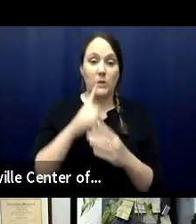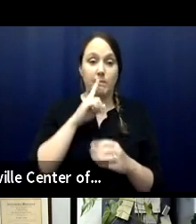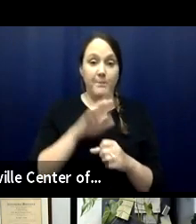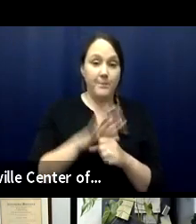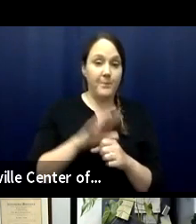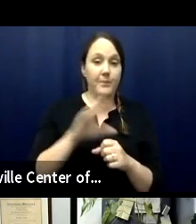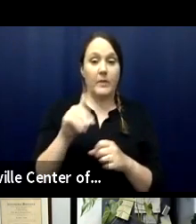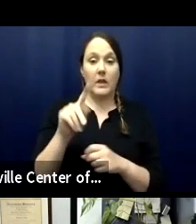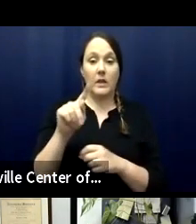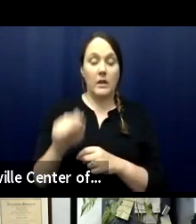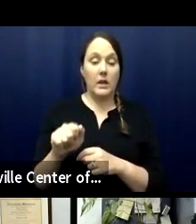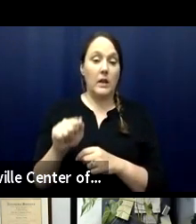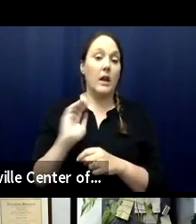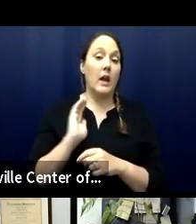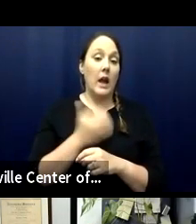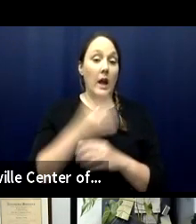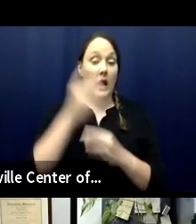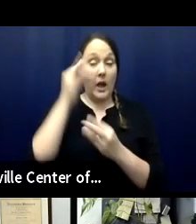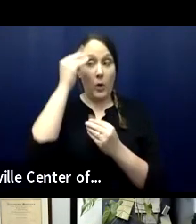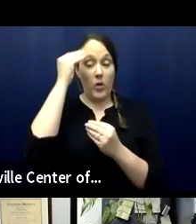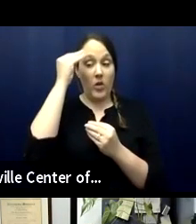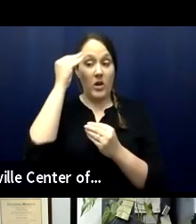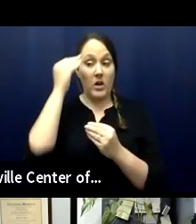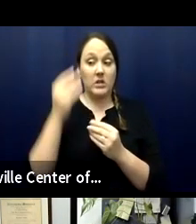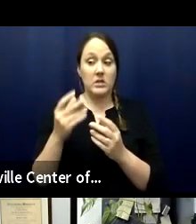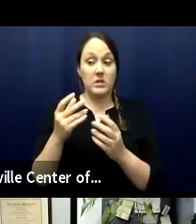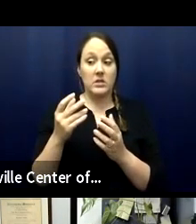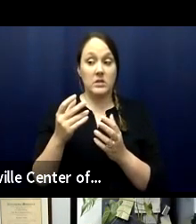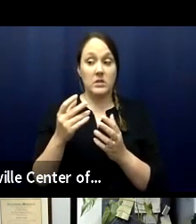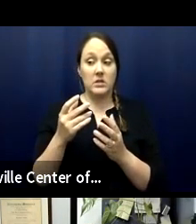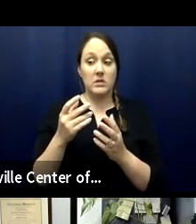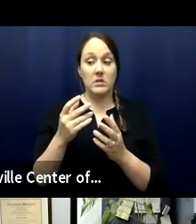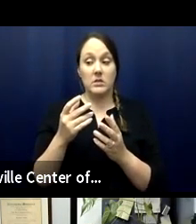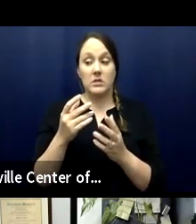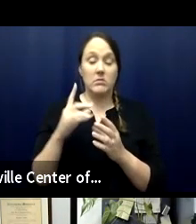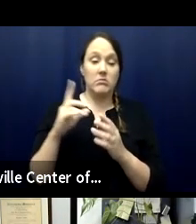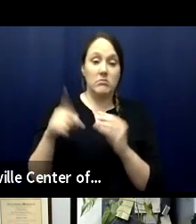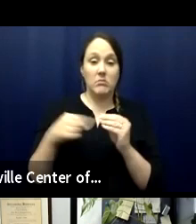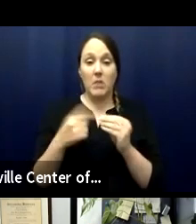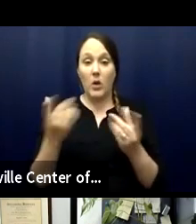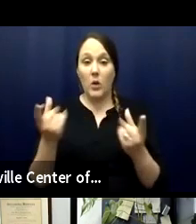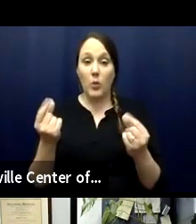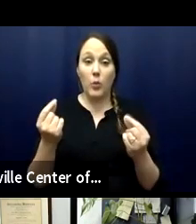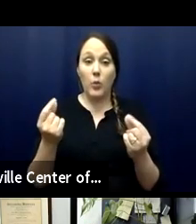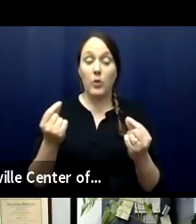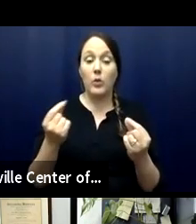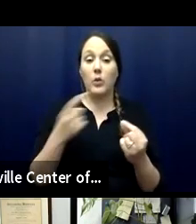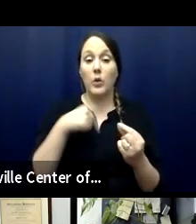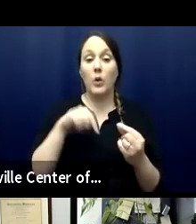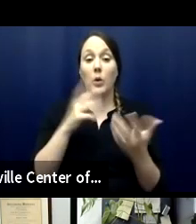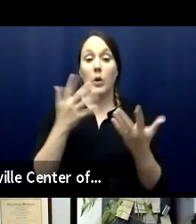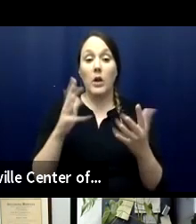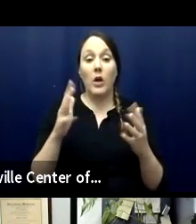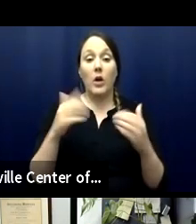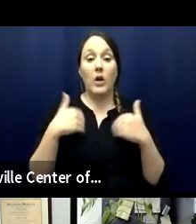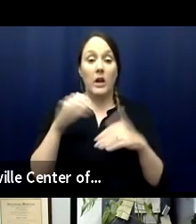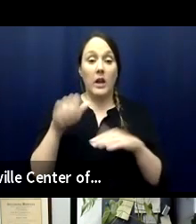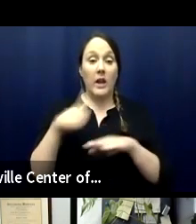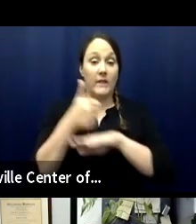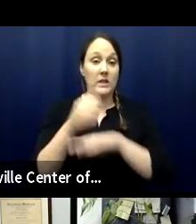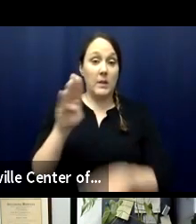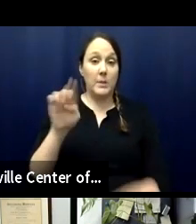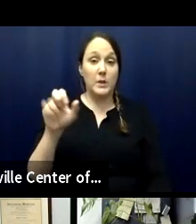of our thoughts, as my team and I were brainstorming about what we could do, is we already have our established